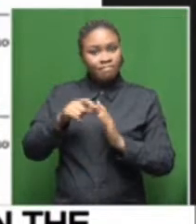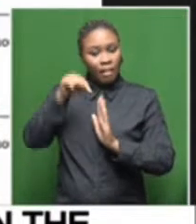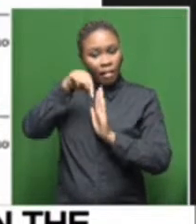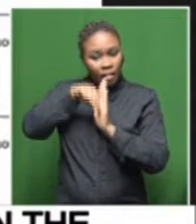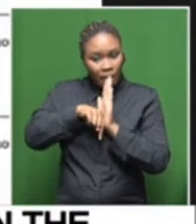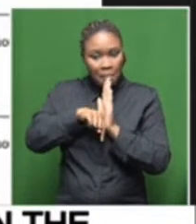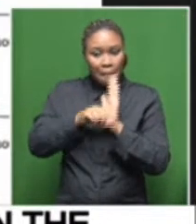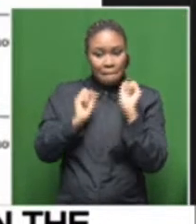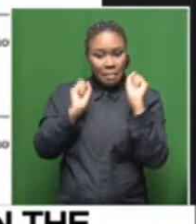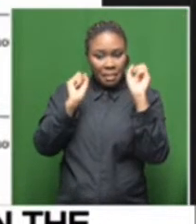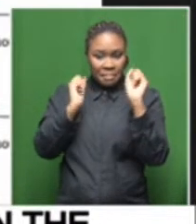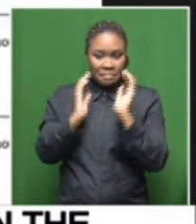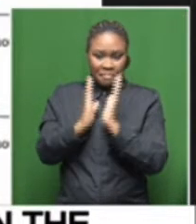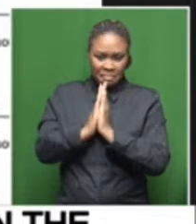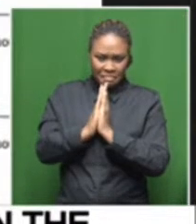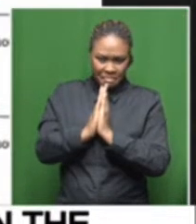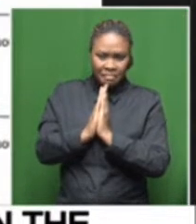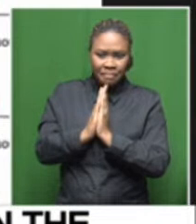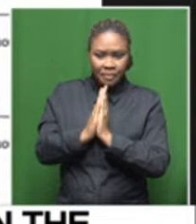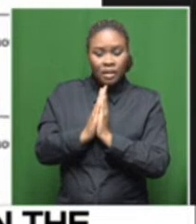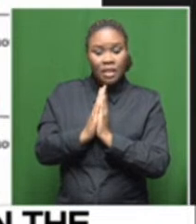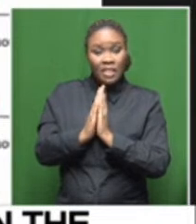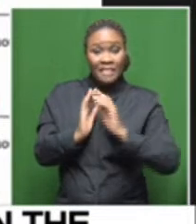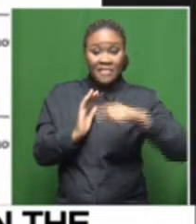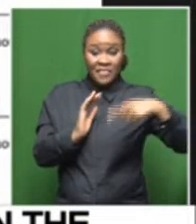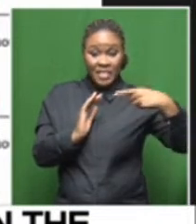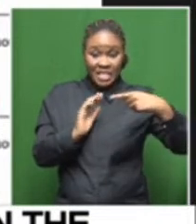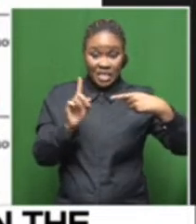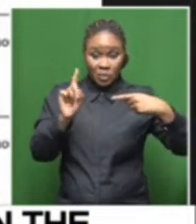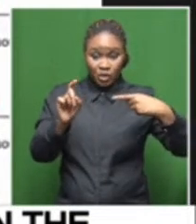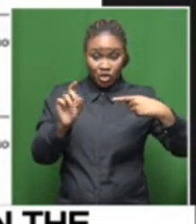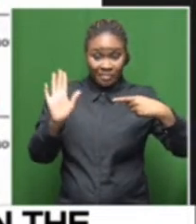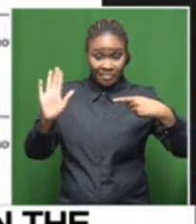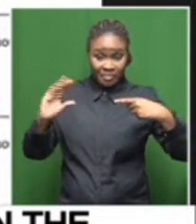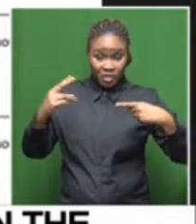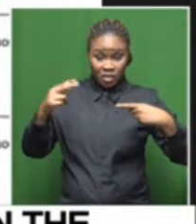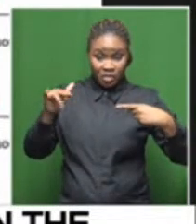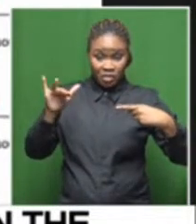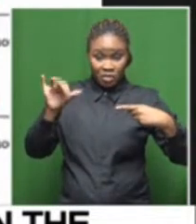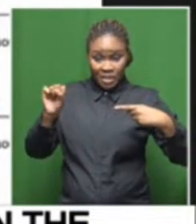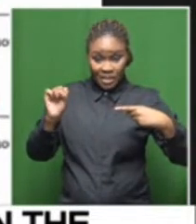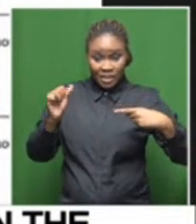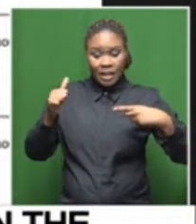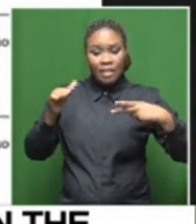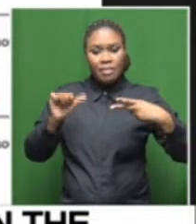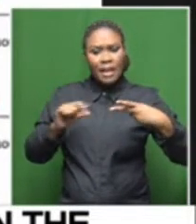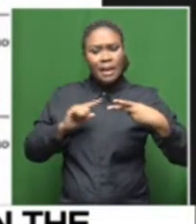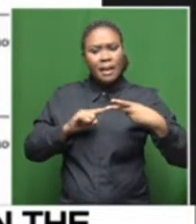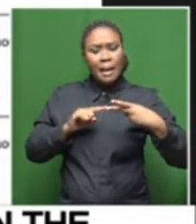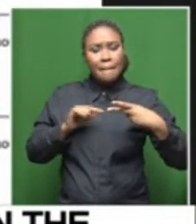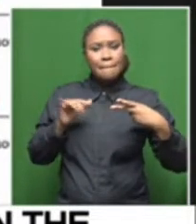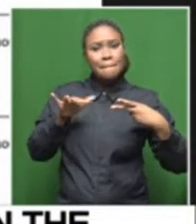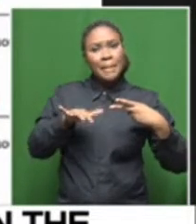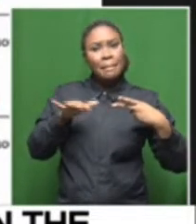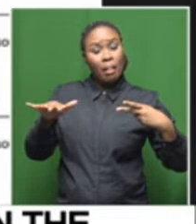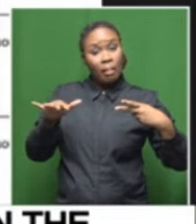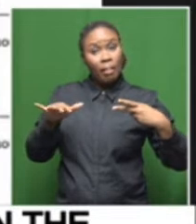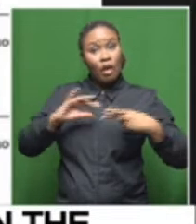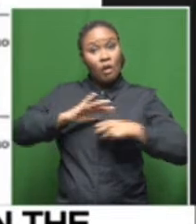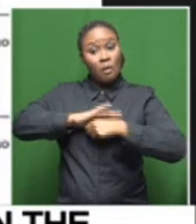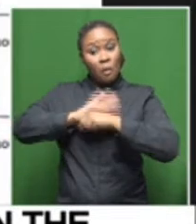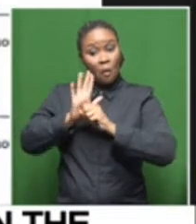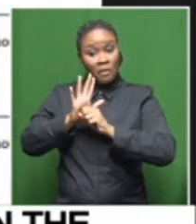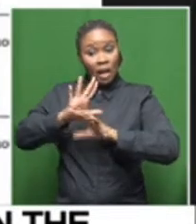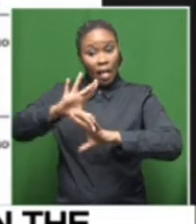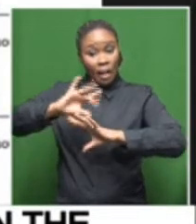required. On the second one, on asymptomatic COVID-infected